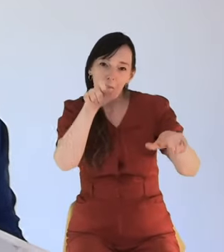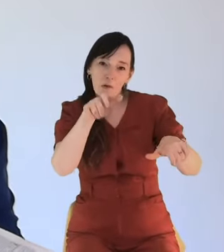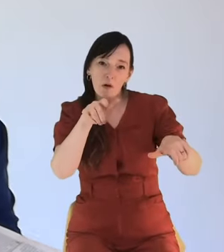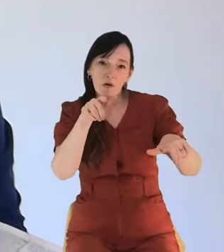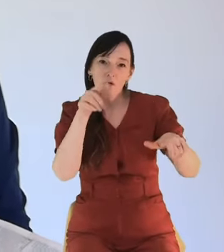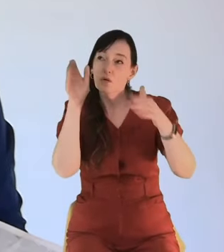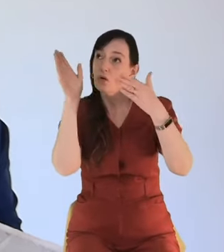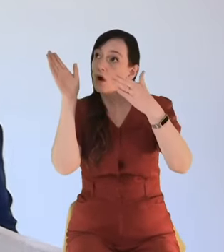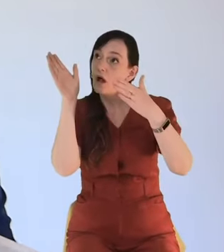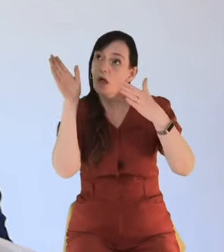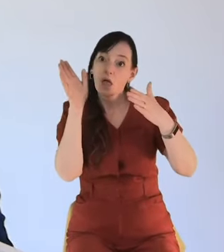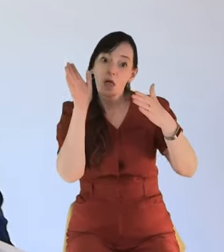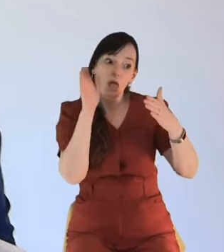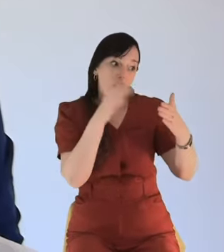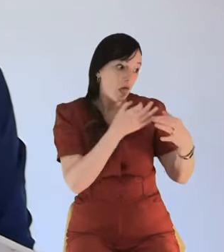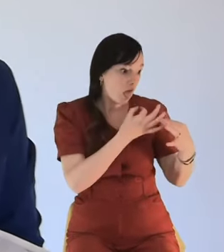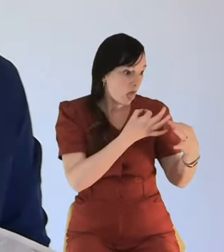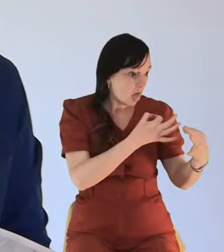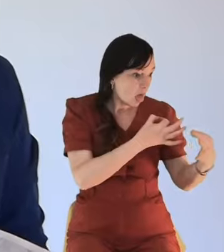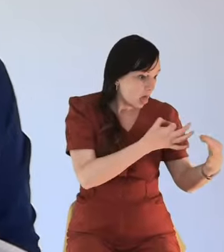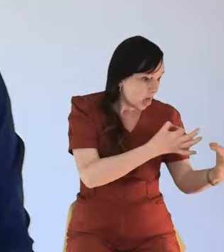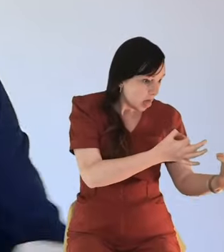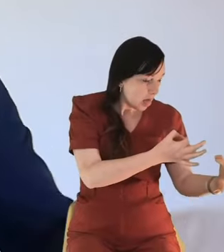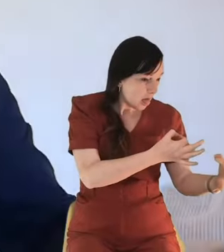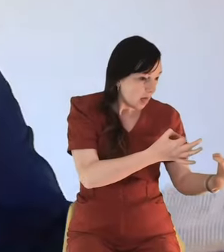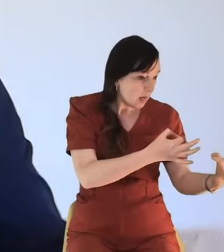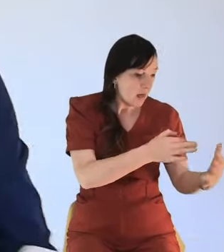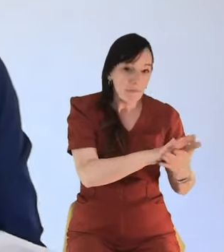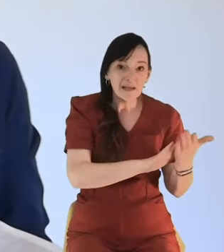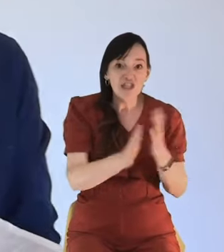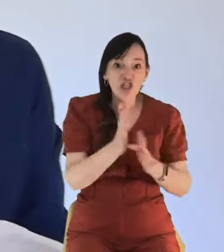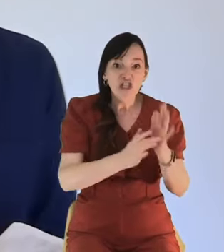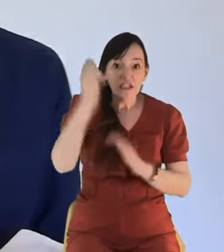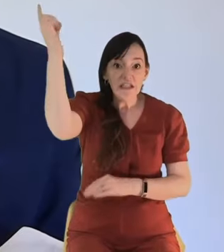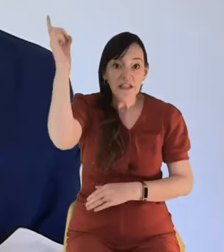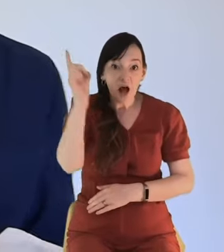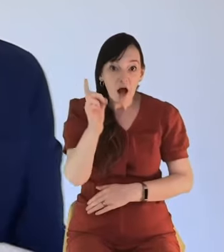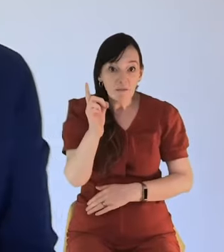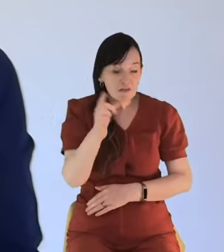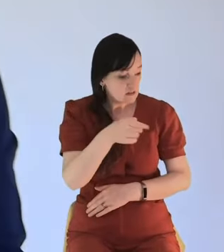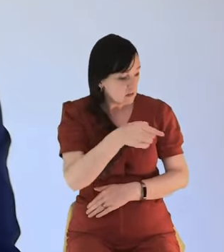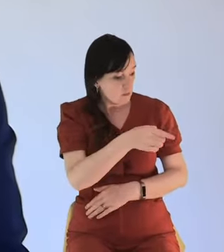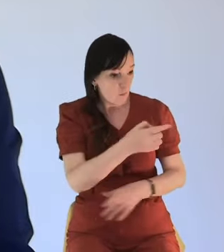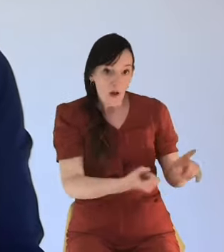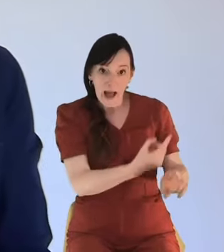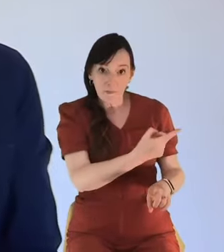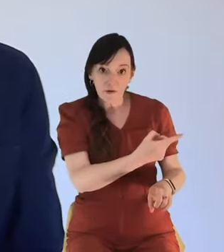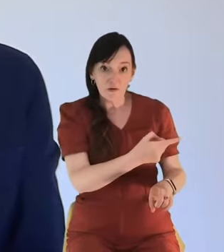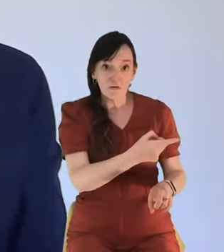from God. Lies that will mean that when Jesus comes, instead of being invited into glory, they'll be shut